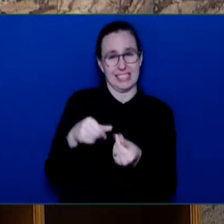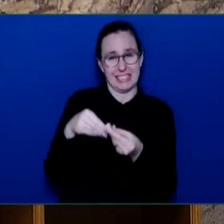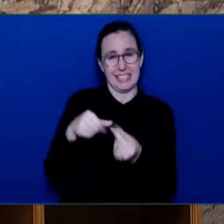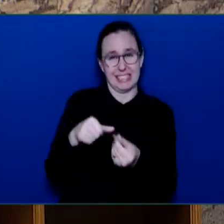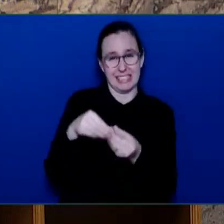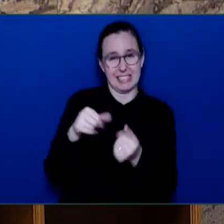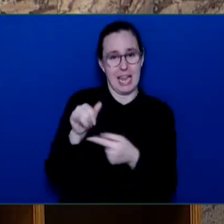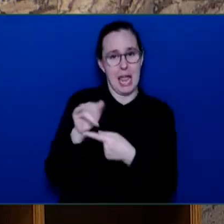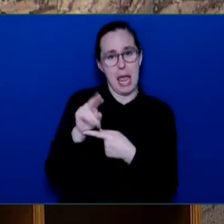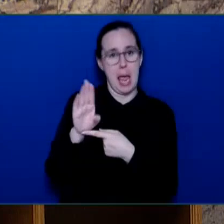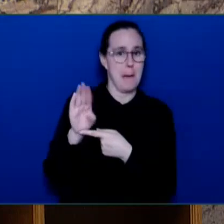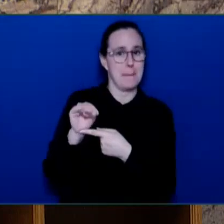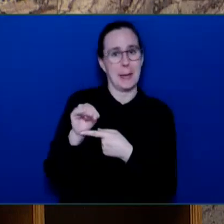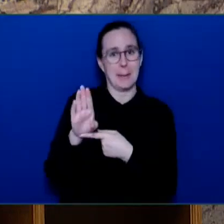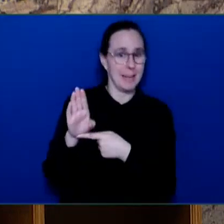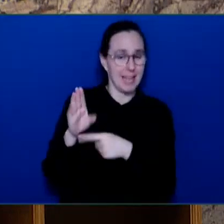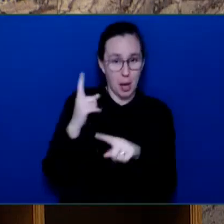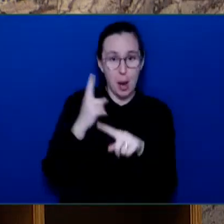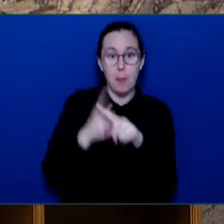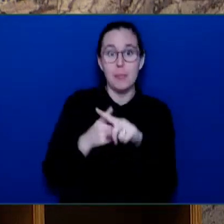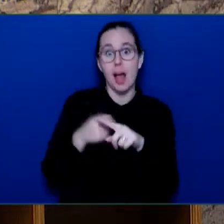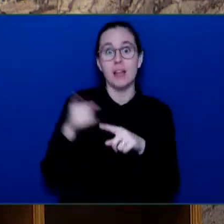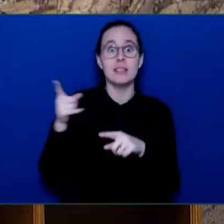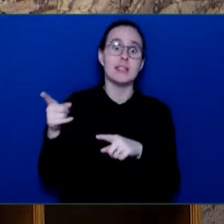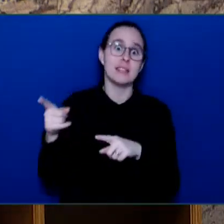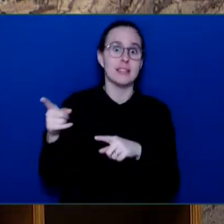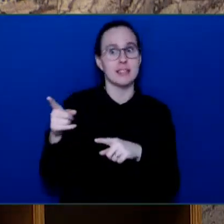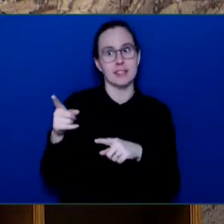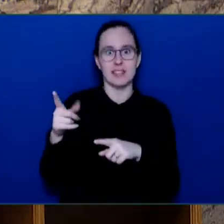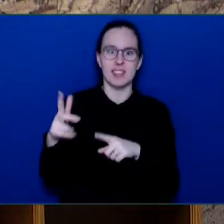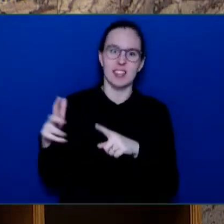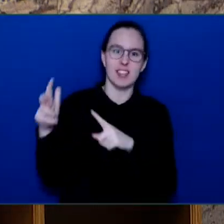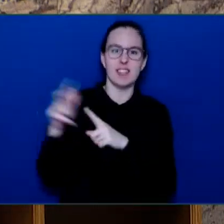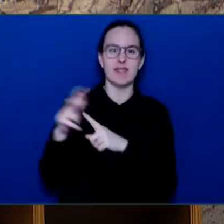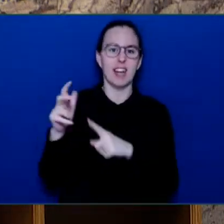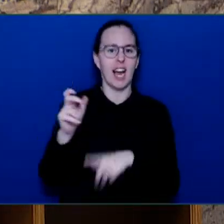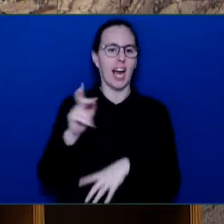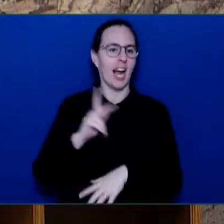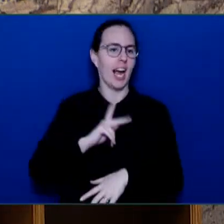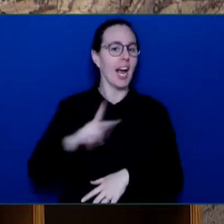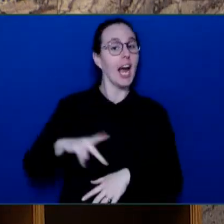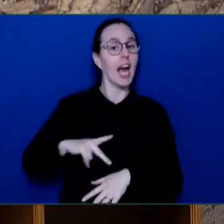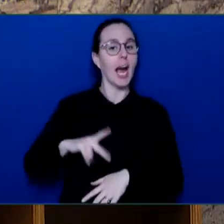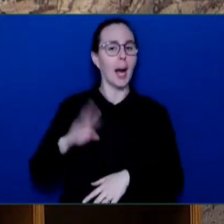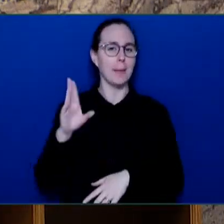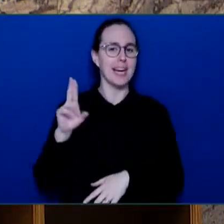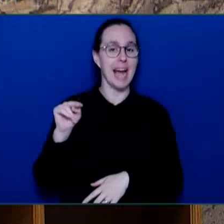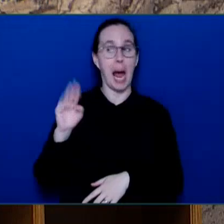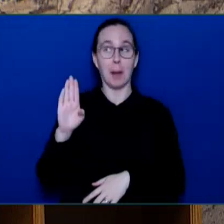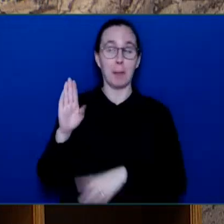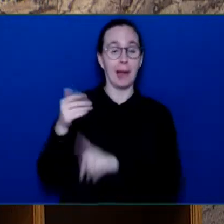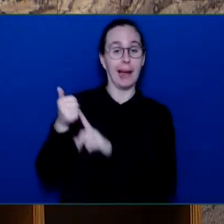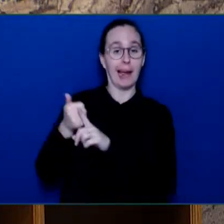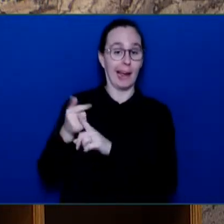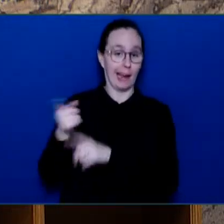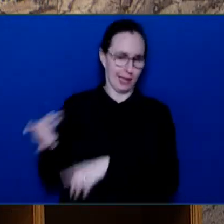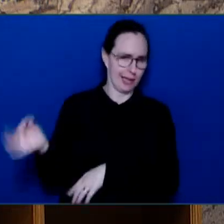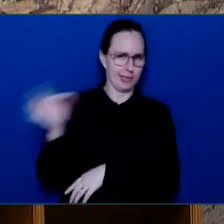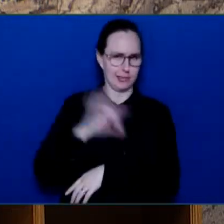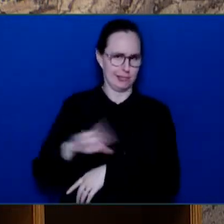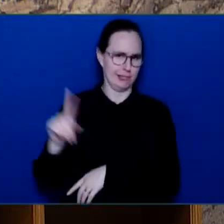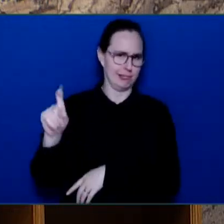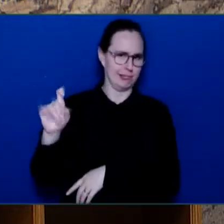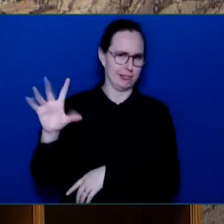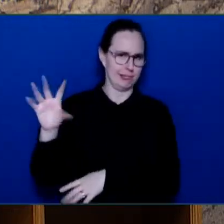taking home a $150,000 profit from his Airbnb condo flip. When will the Premier finally